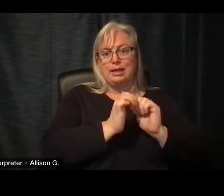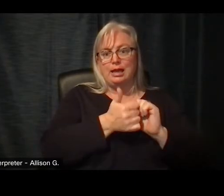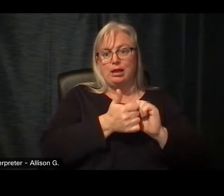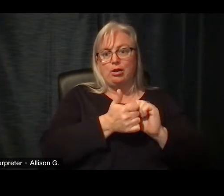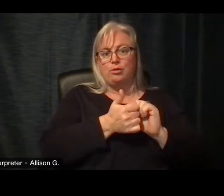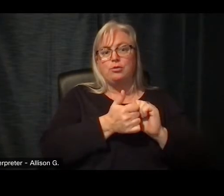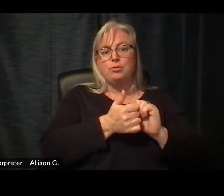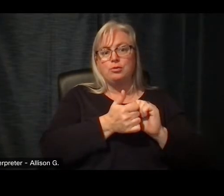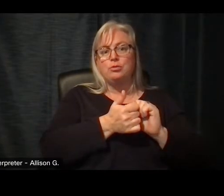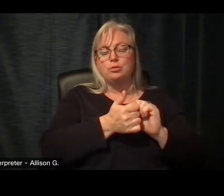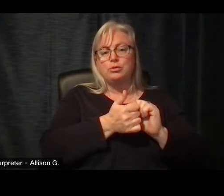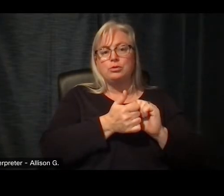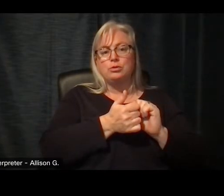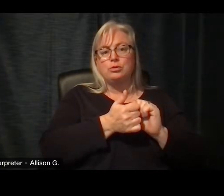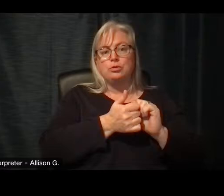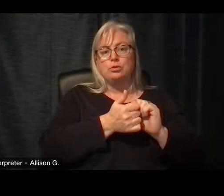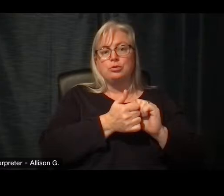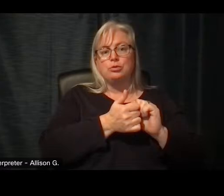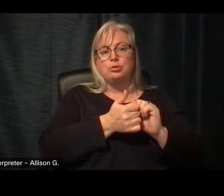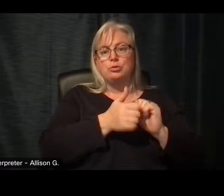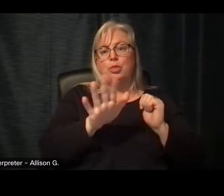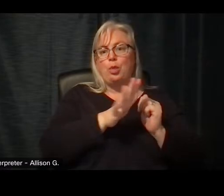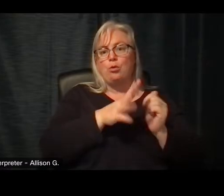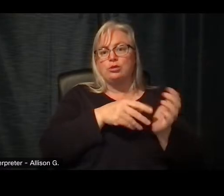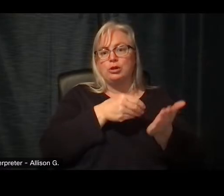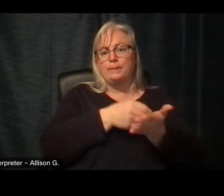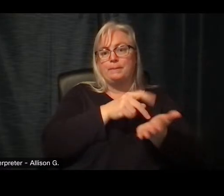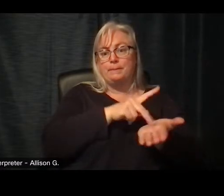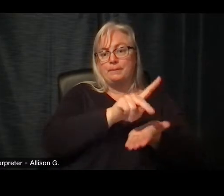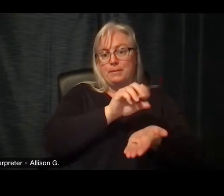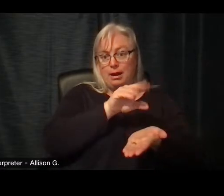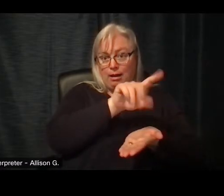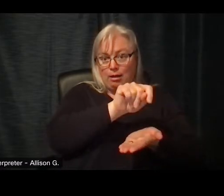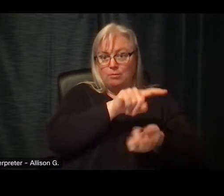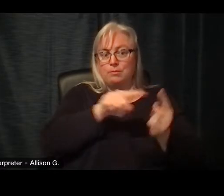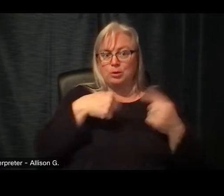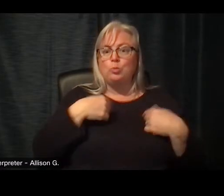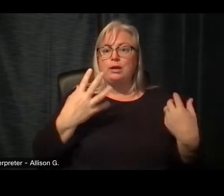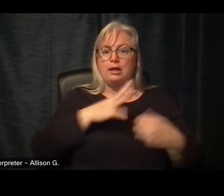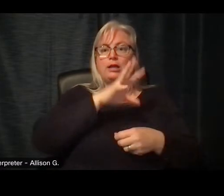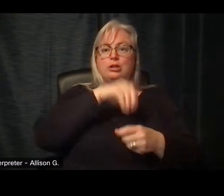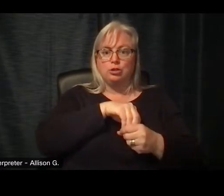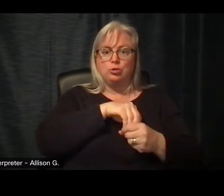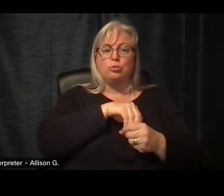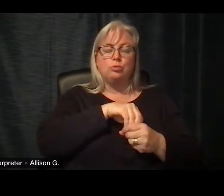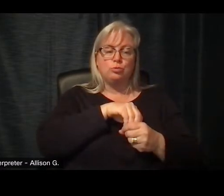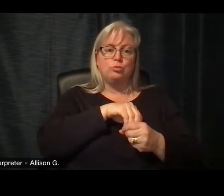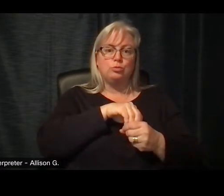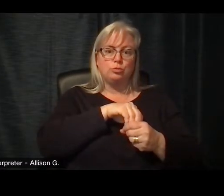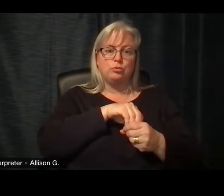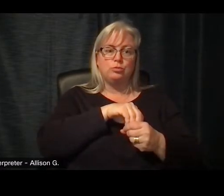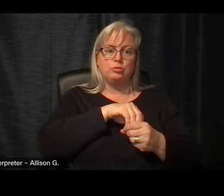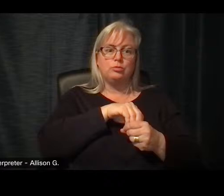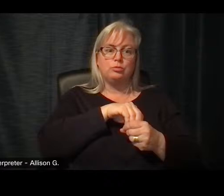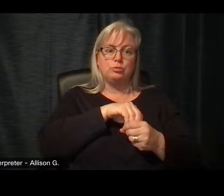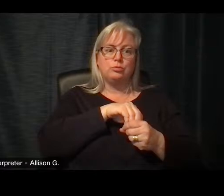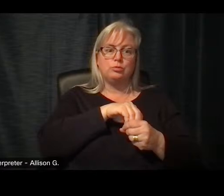those are financed, but we are including a